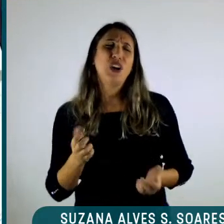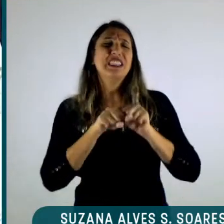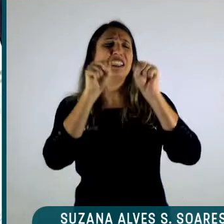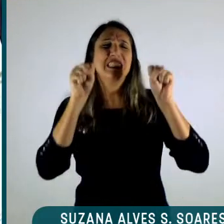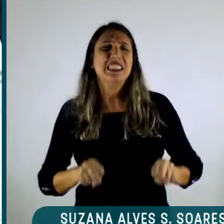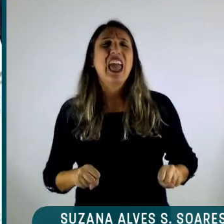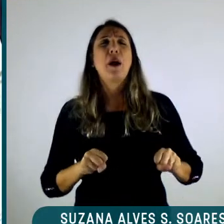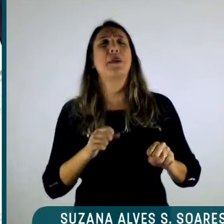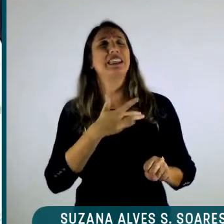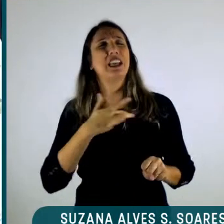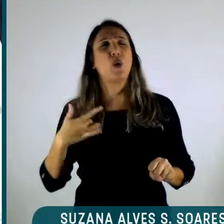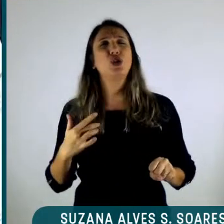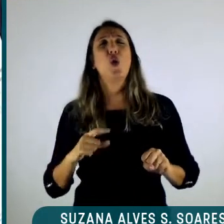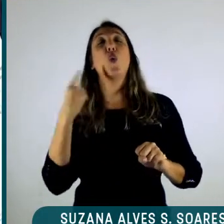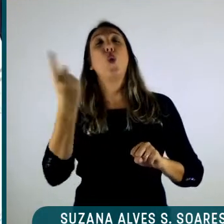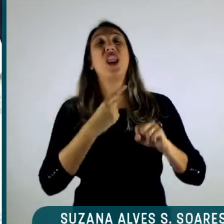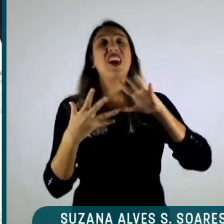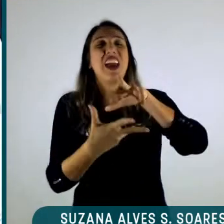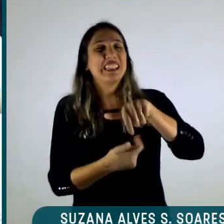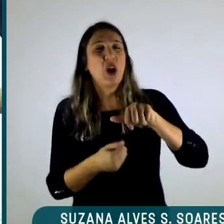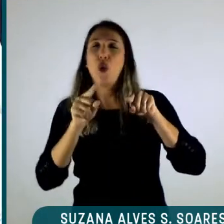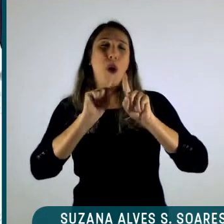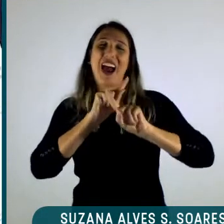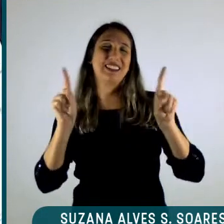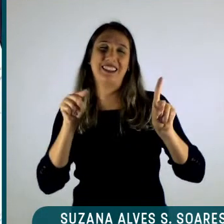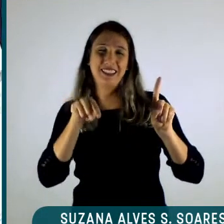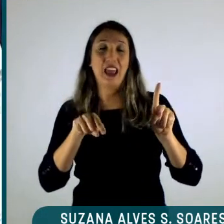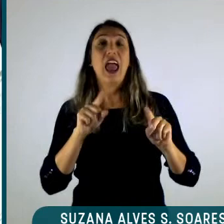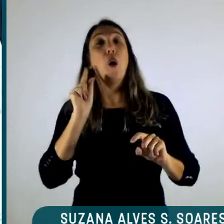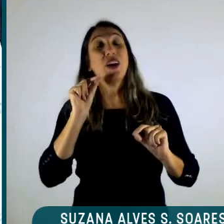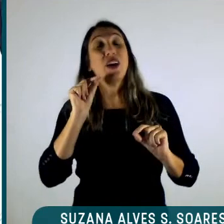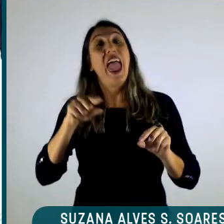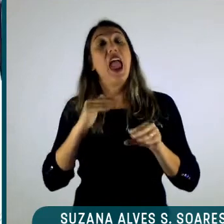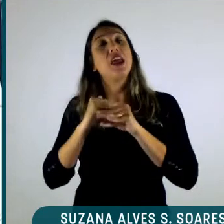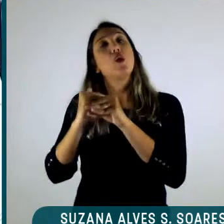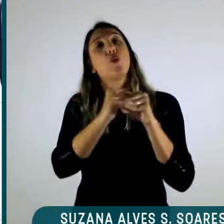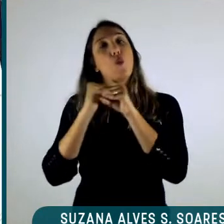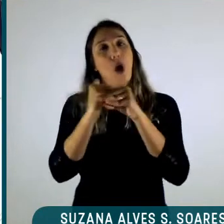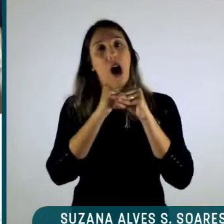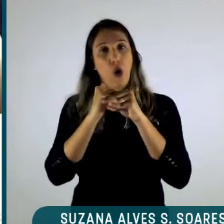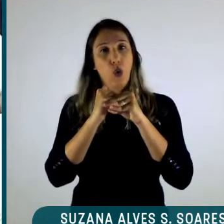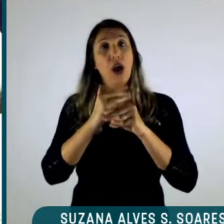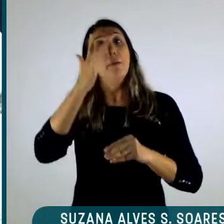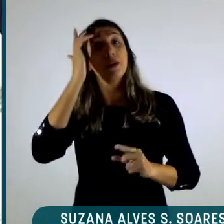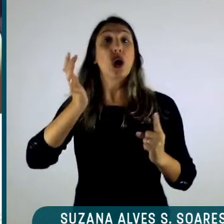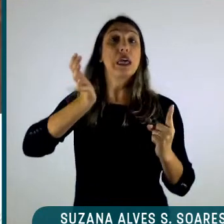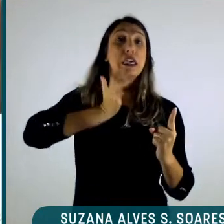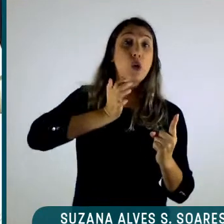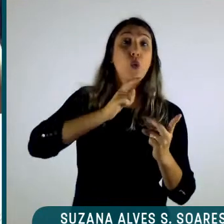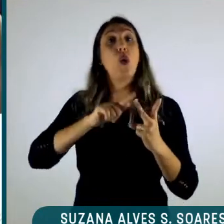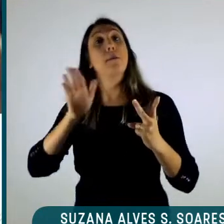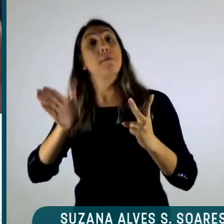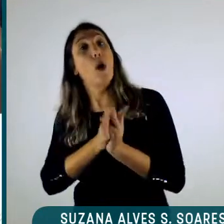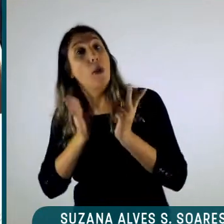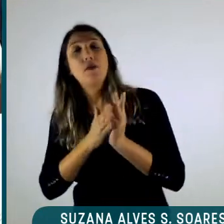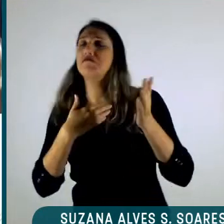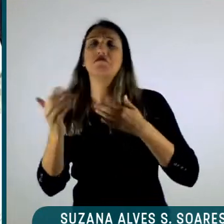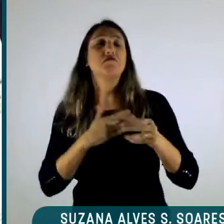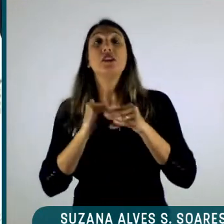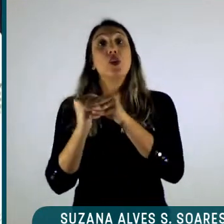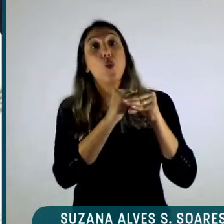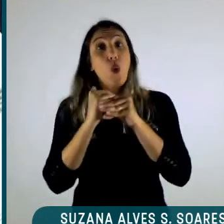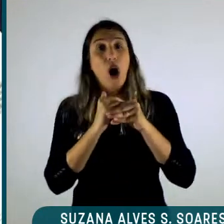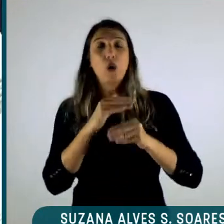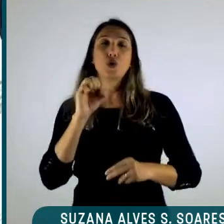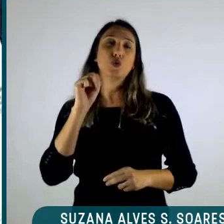not natural. This is not the universal health system. It should be equal for those who are rich, for those who